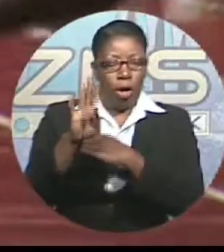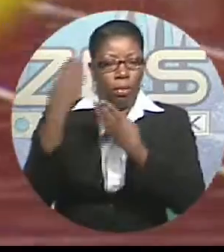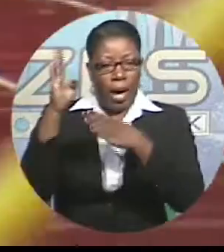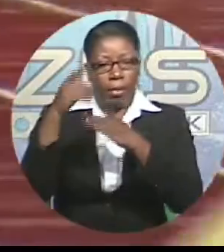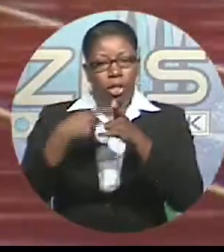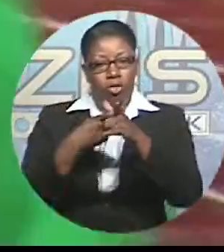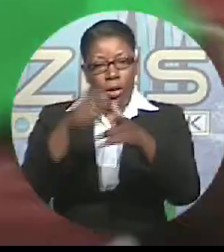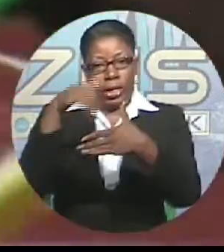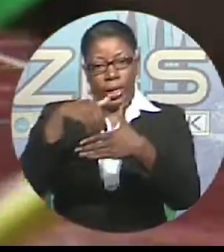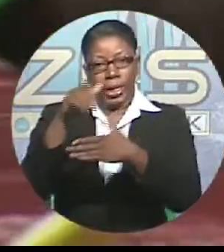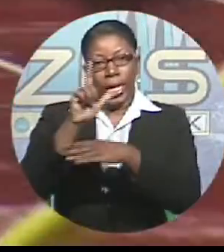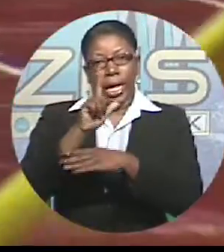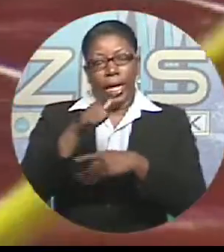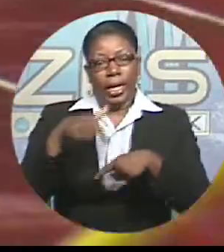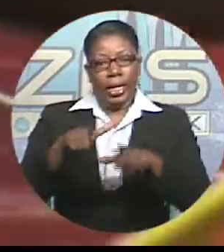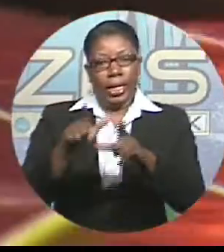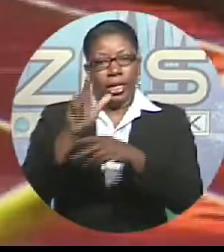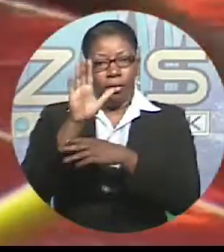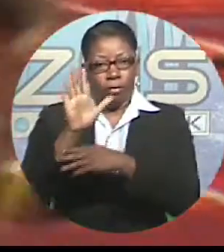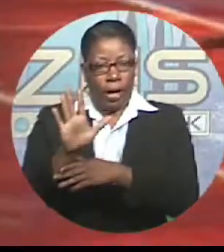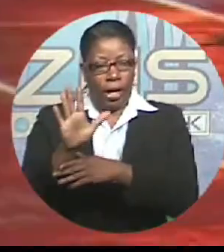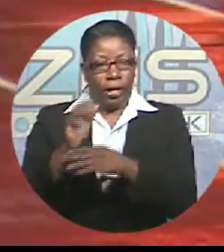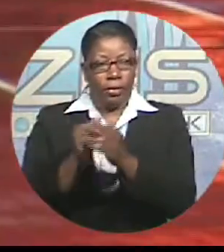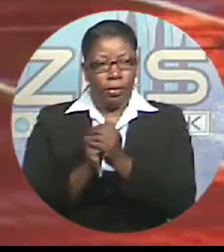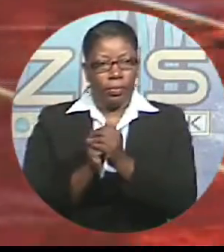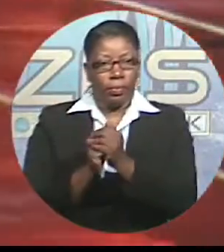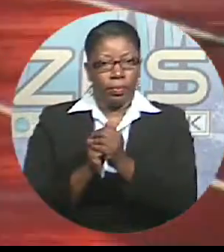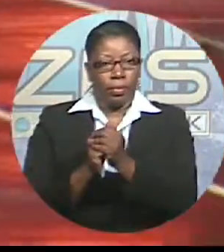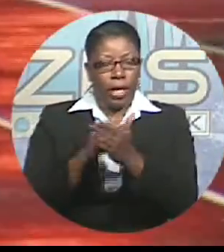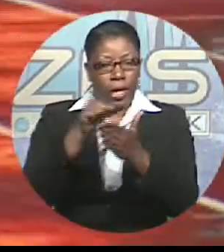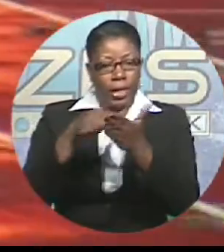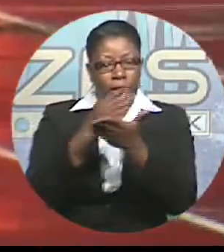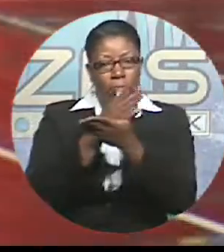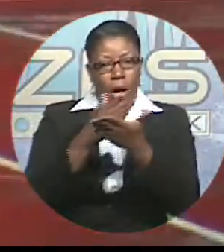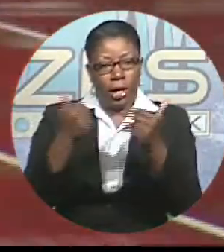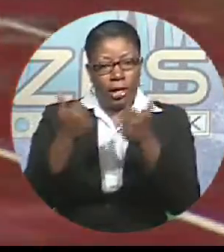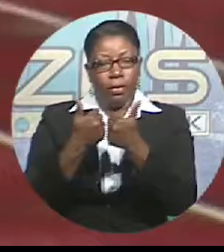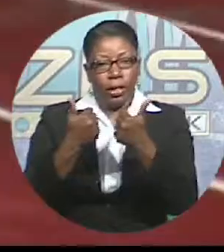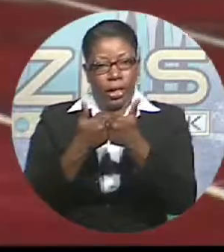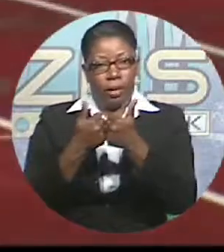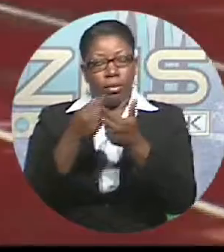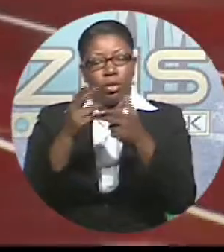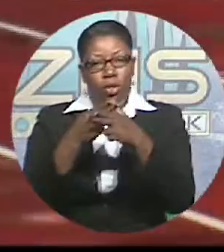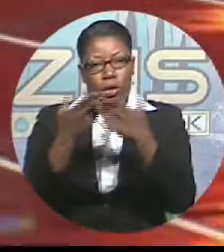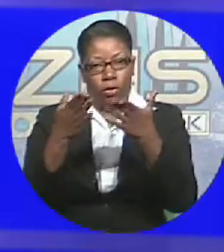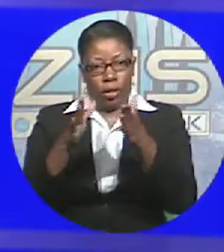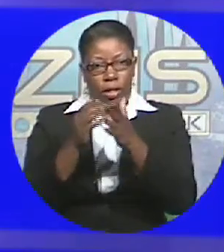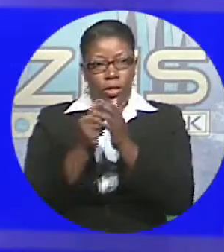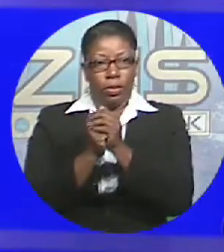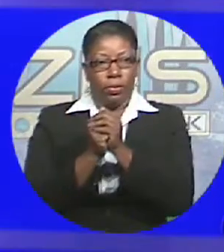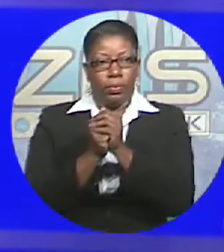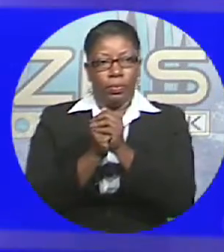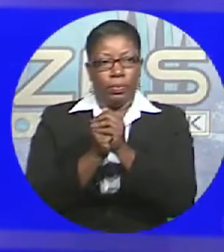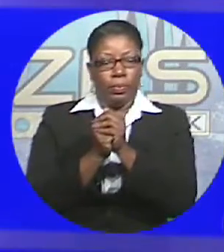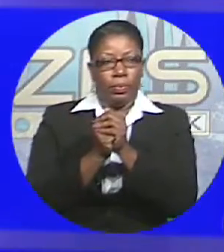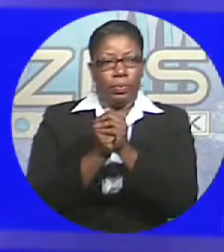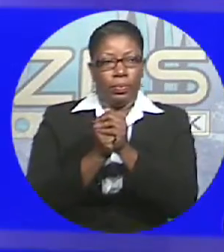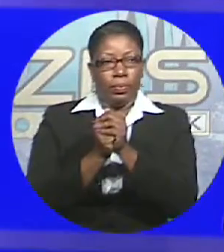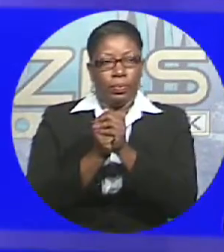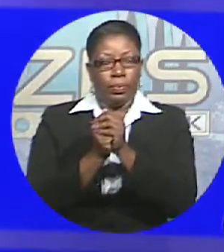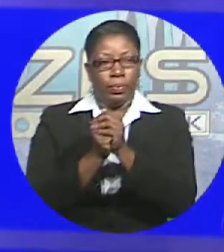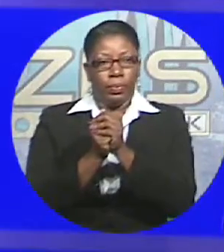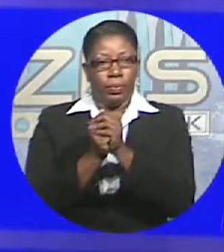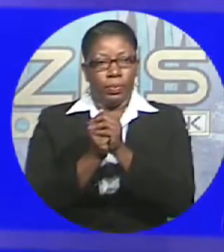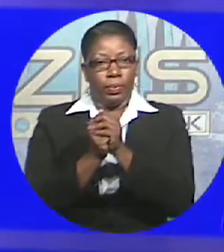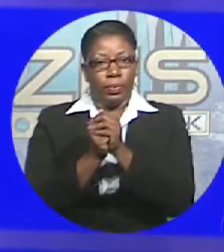de France, Martinique, where the curtains are about to come down on this edition of the CARIFTA Games, I am Kelsey Johnson. All right, thanks a lot,